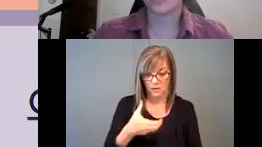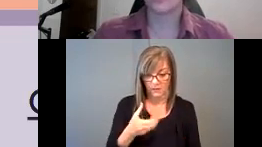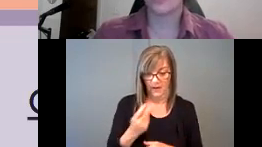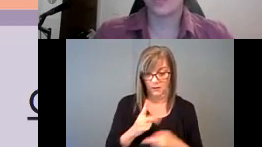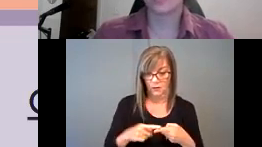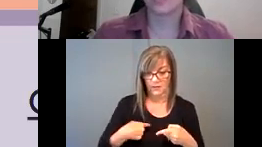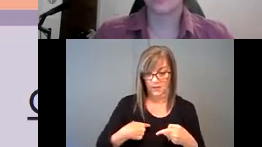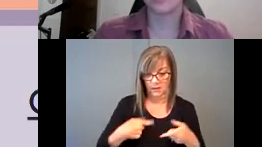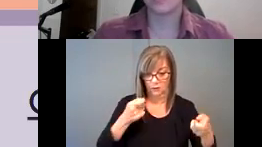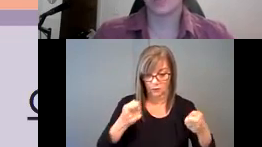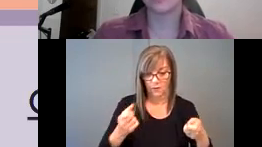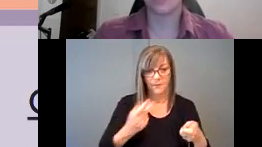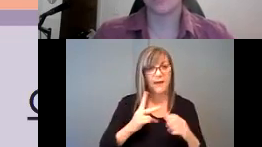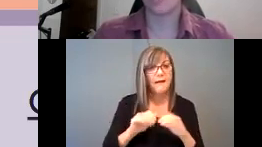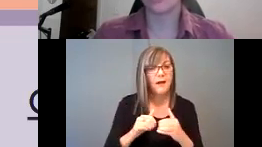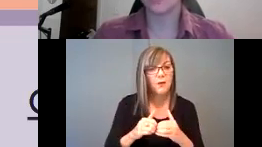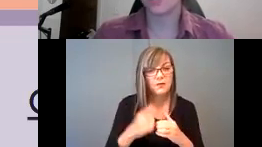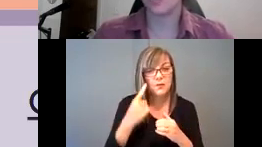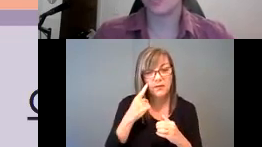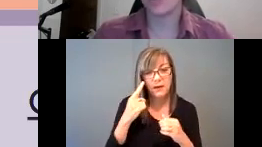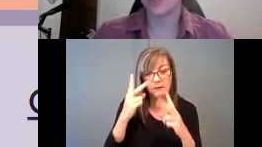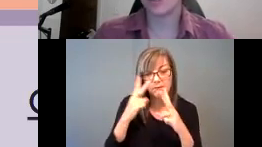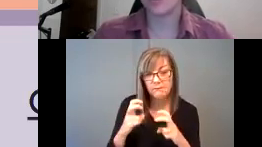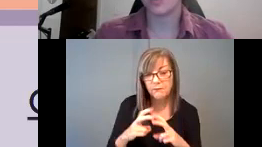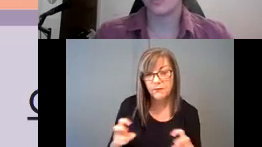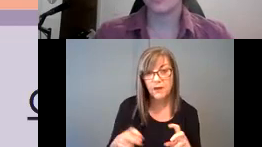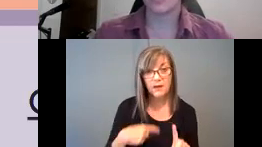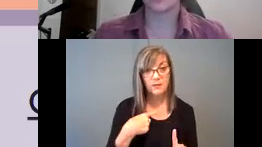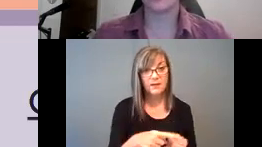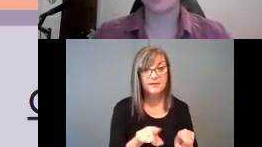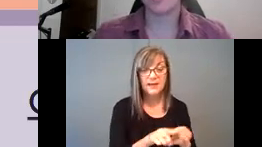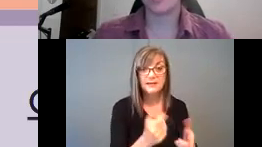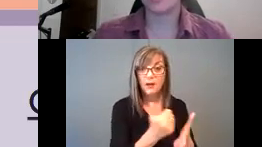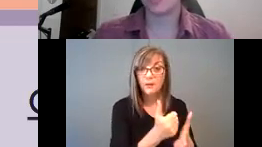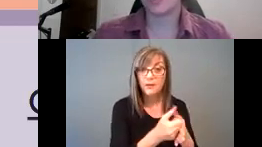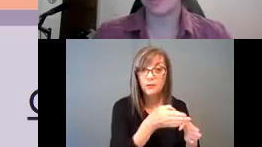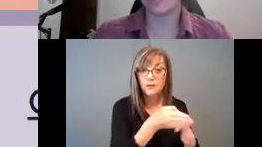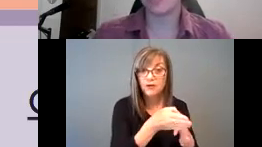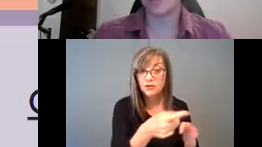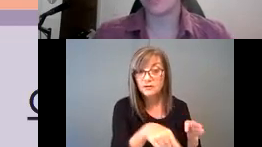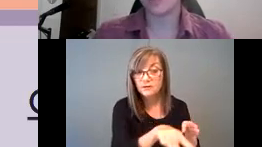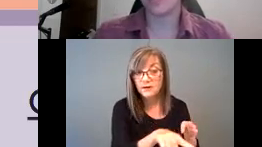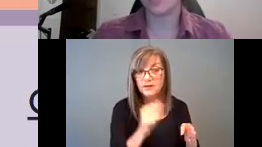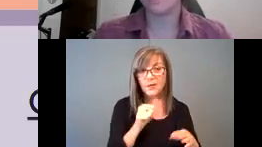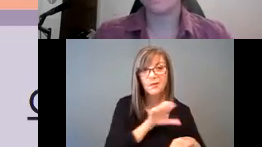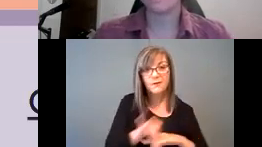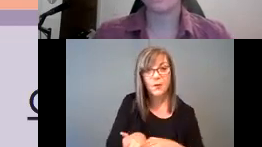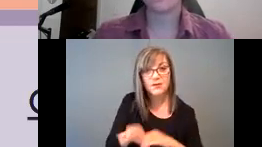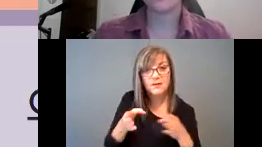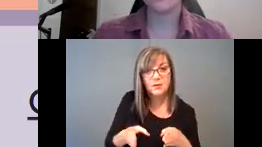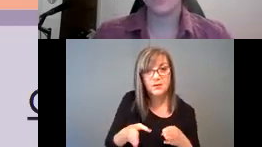Which also I think is another reason why it's so important as helping professionals, not to push people into doing something they're not ready for.